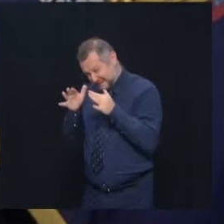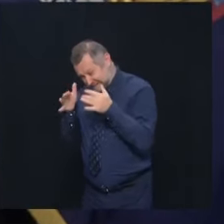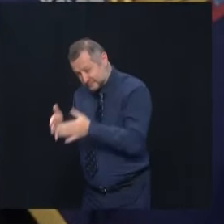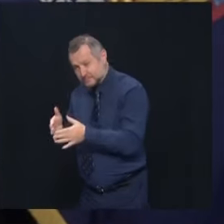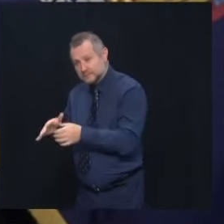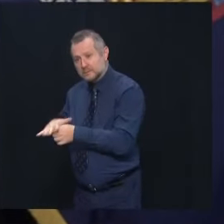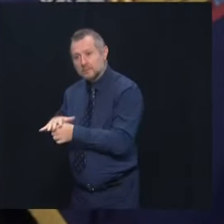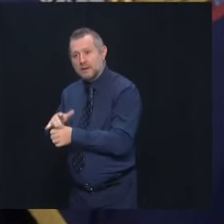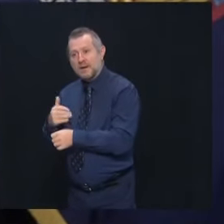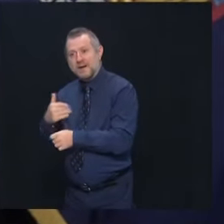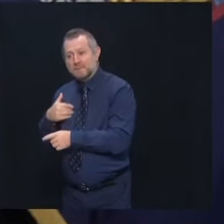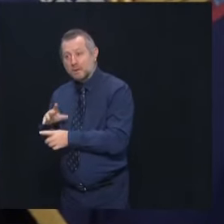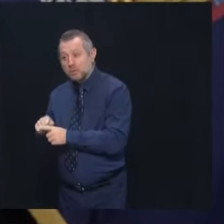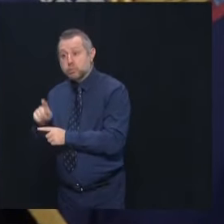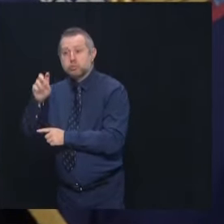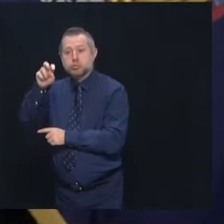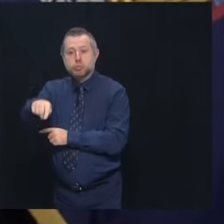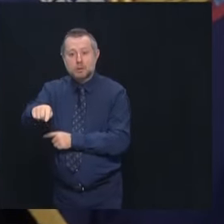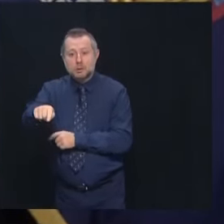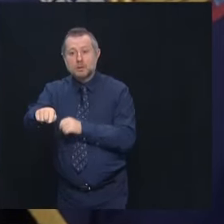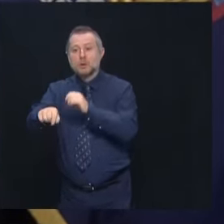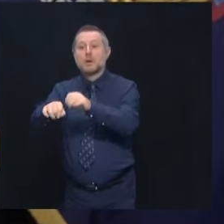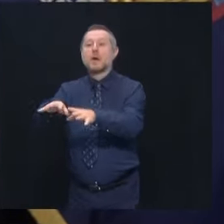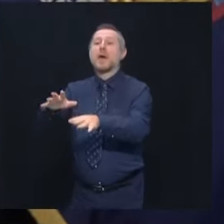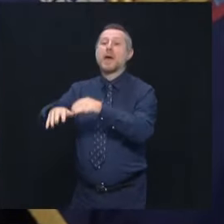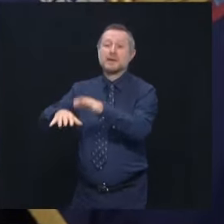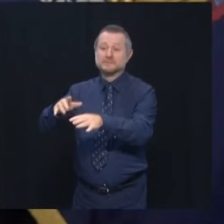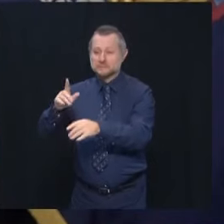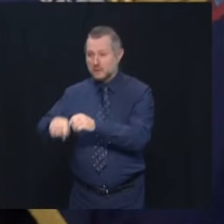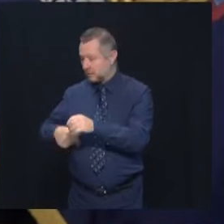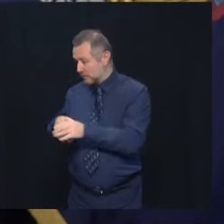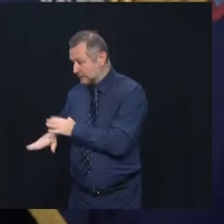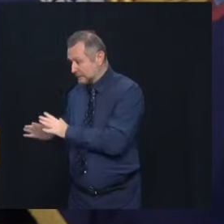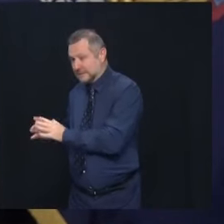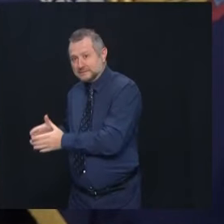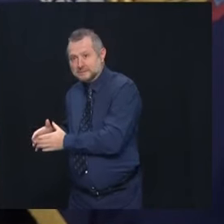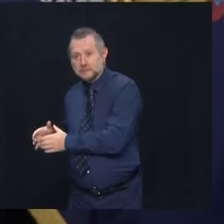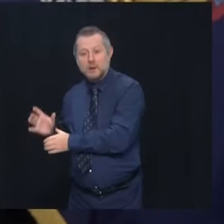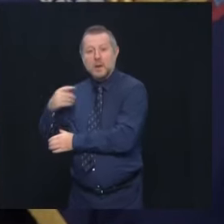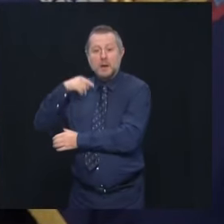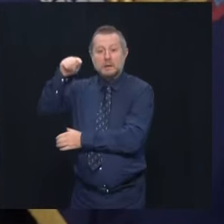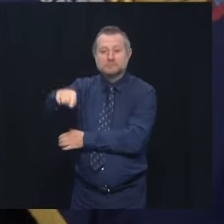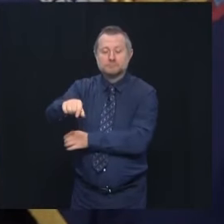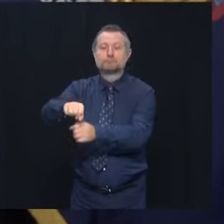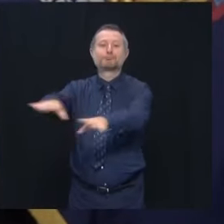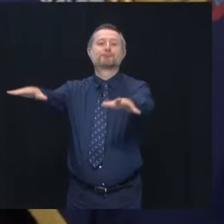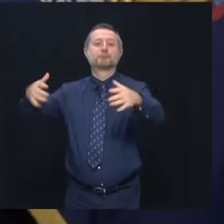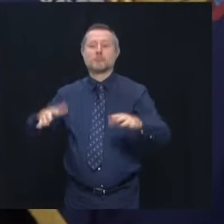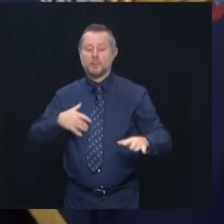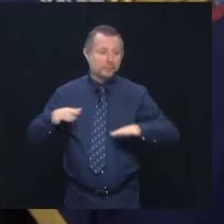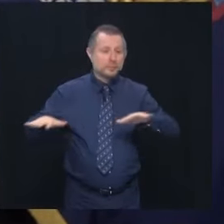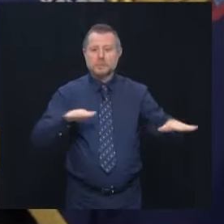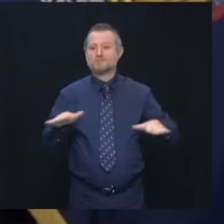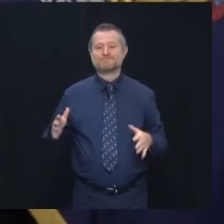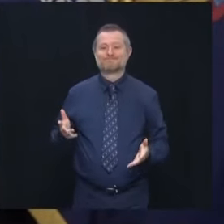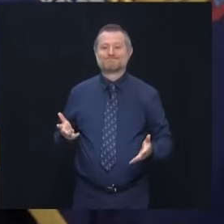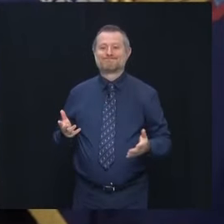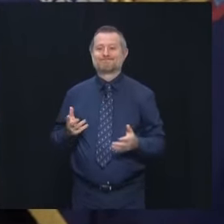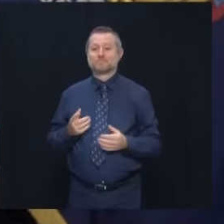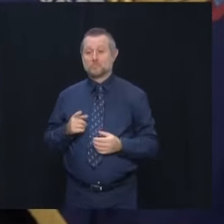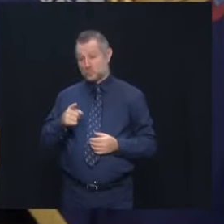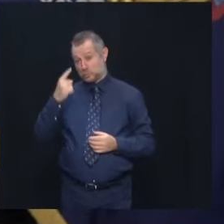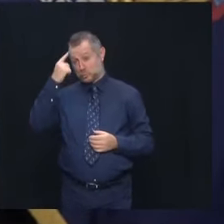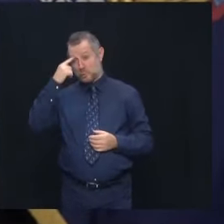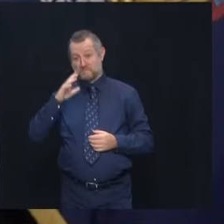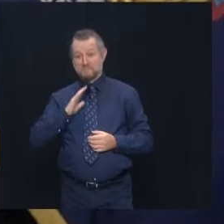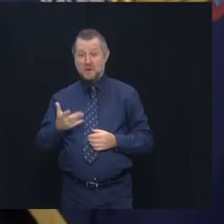sending them to the next community to have outdoor dining because